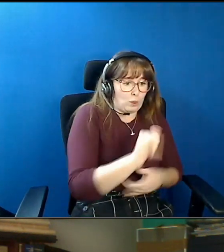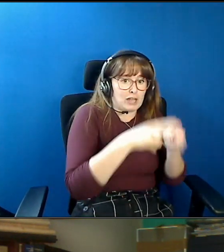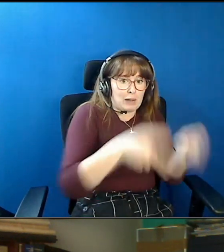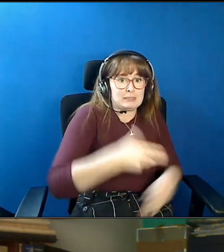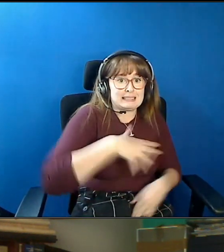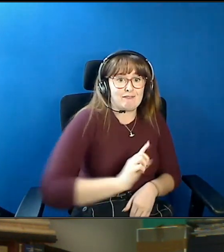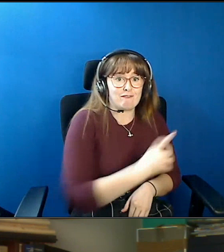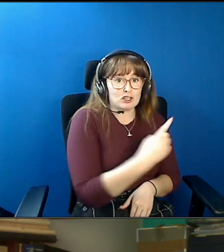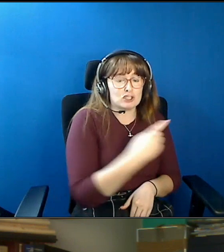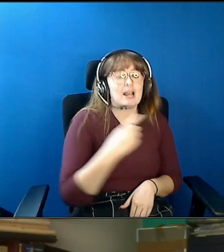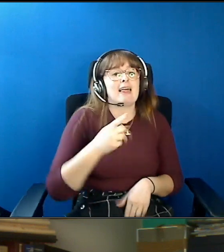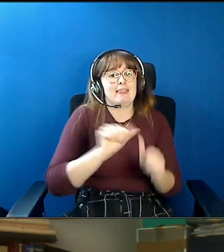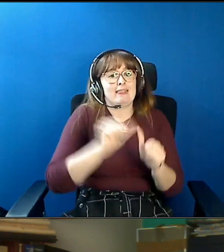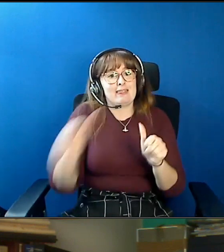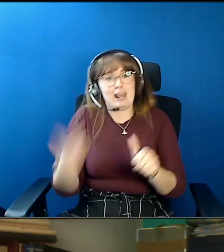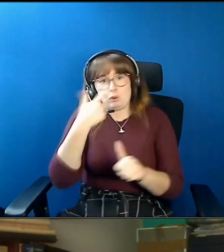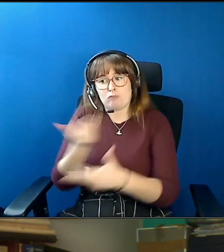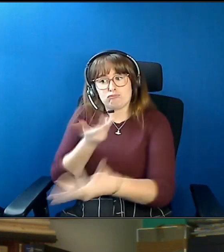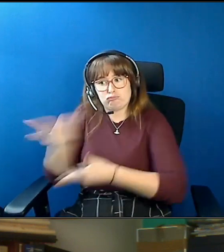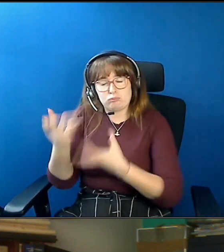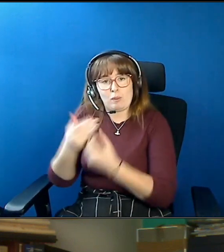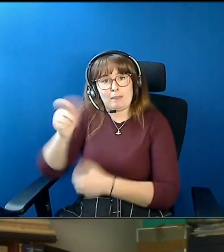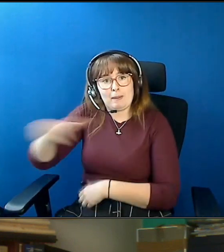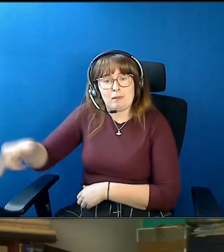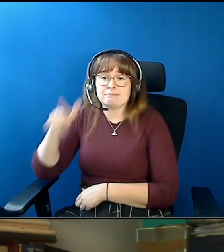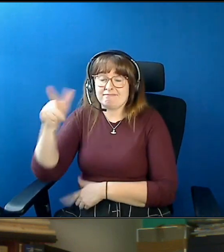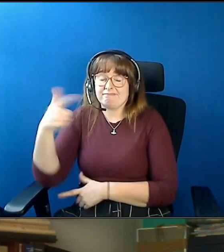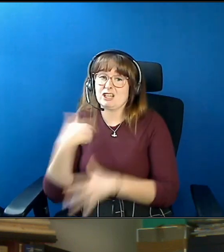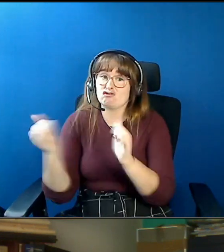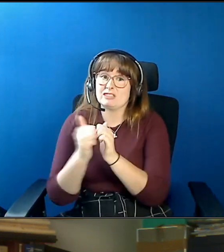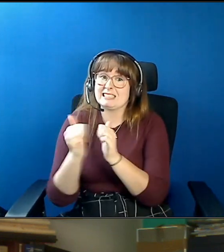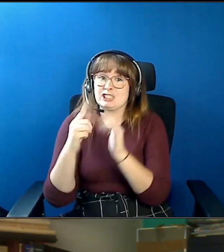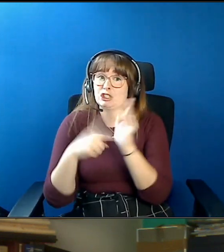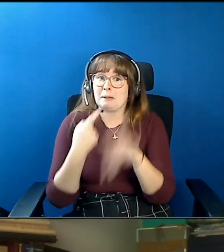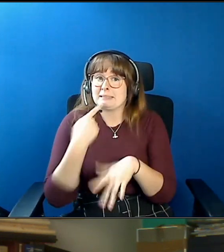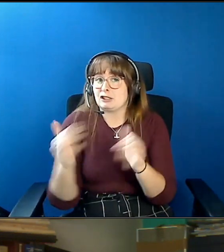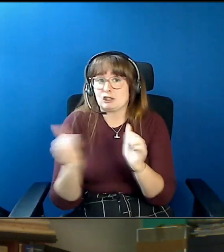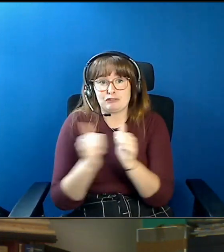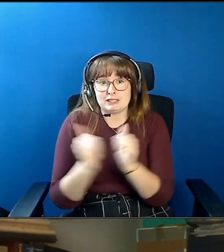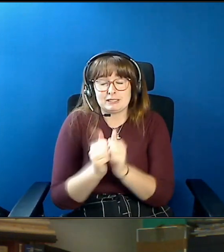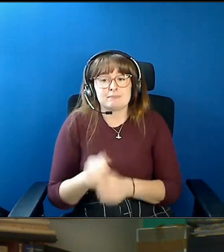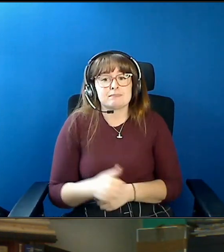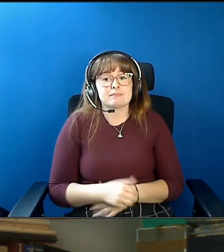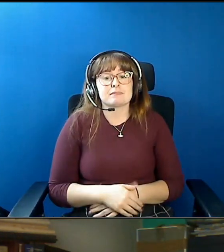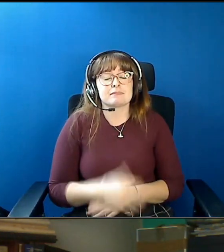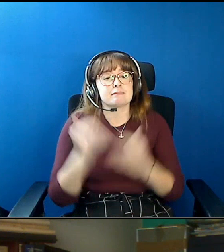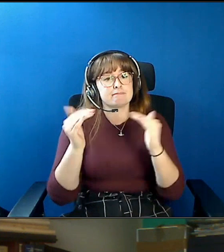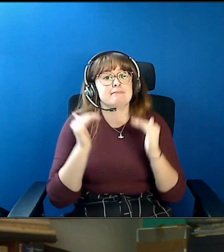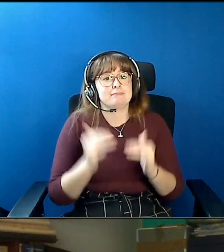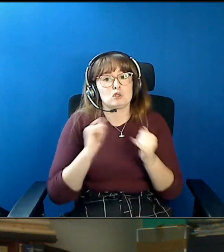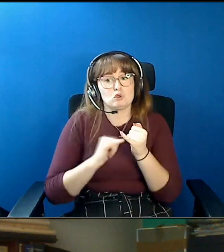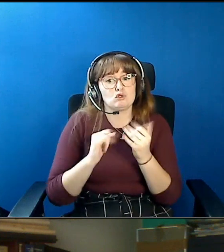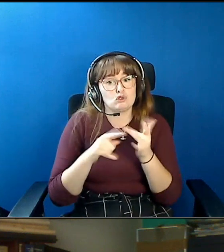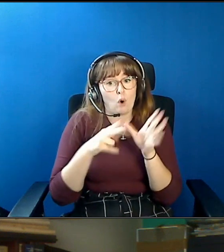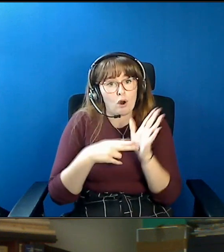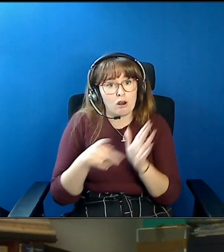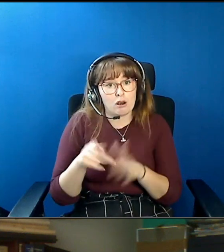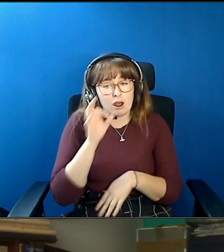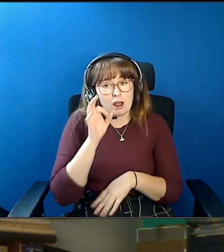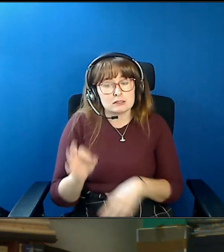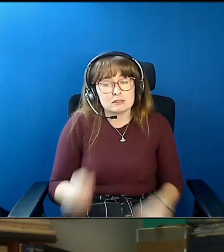Yeah, thanks, Gordon. Yeah, I totally agree with that. Thank you. So Sean, the next one, if I can throw over to you.